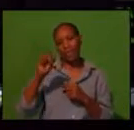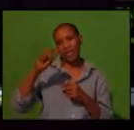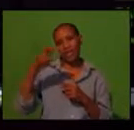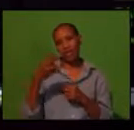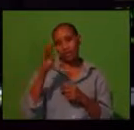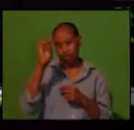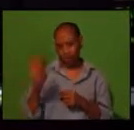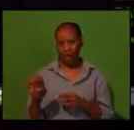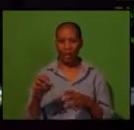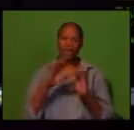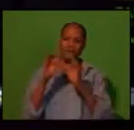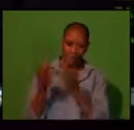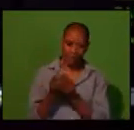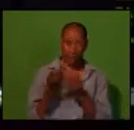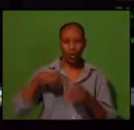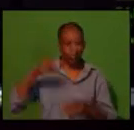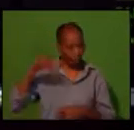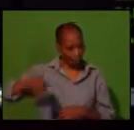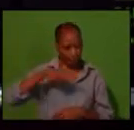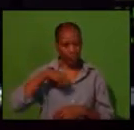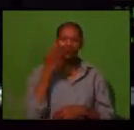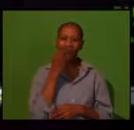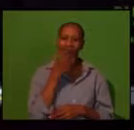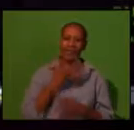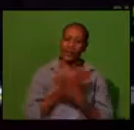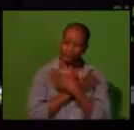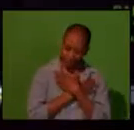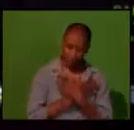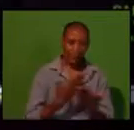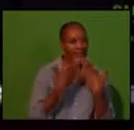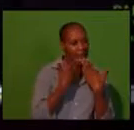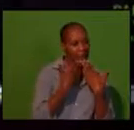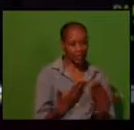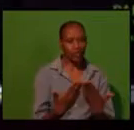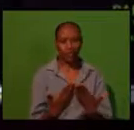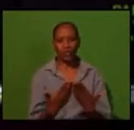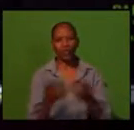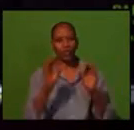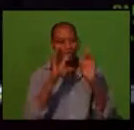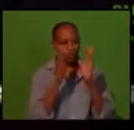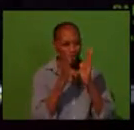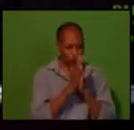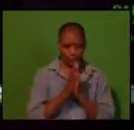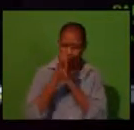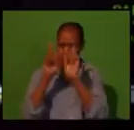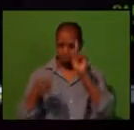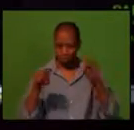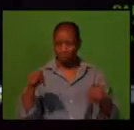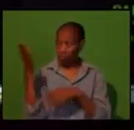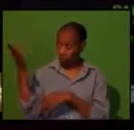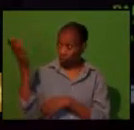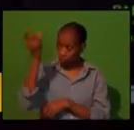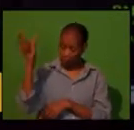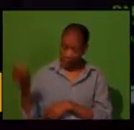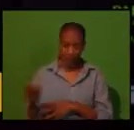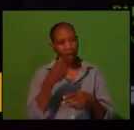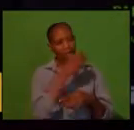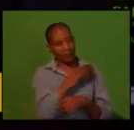and the ACDP of expressing deep thanks and appreciation to all friends, church leaders and to you, Speaker, and to